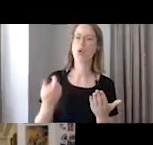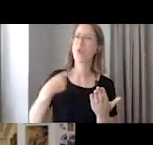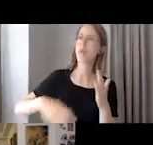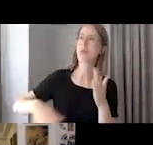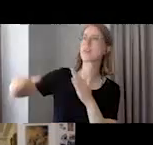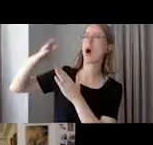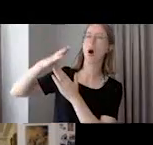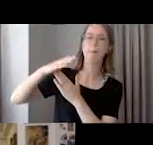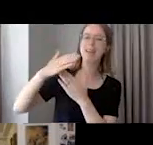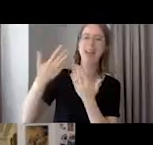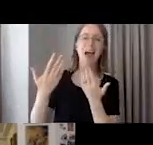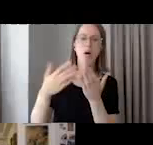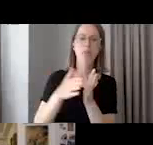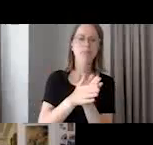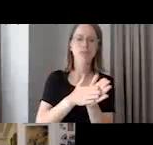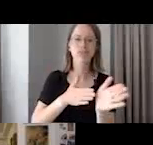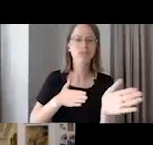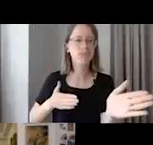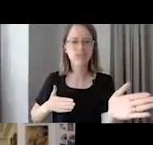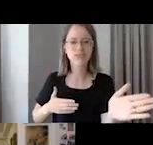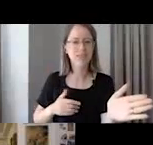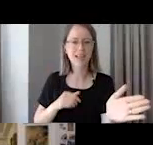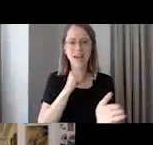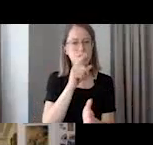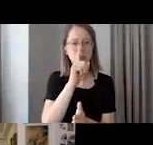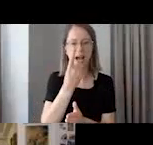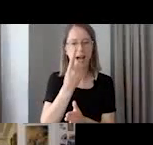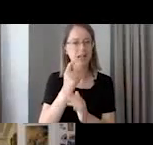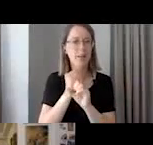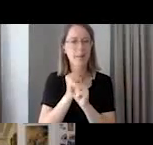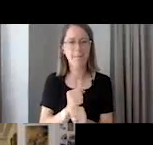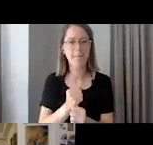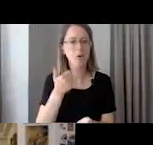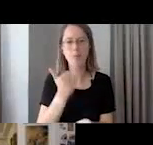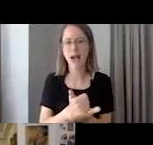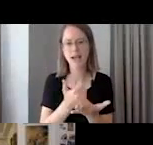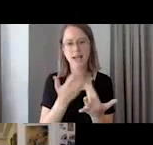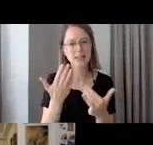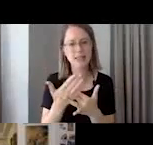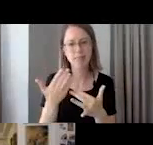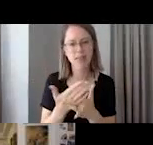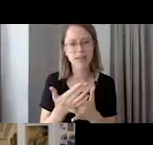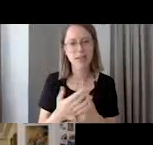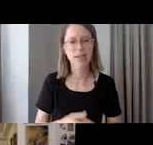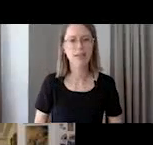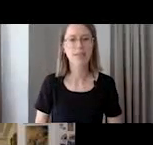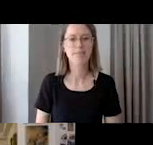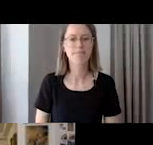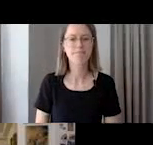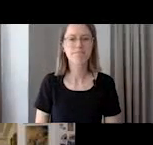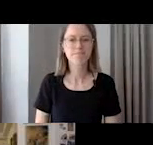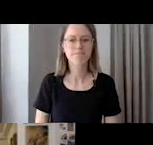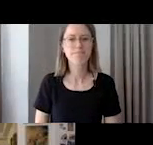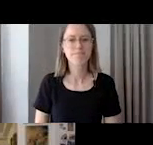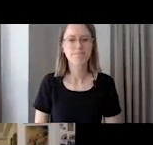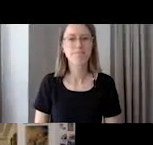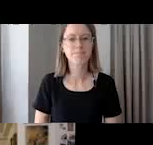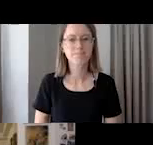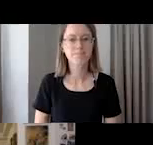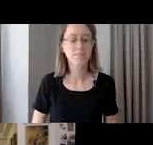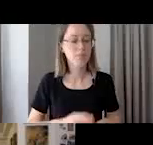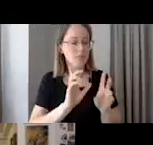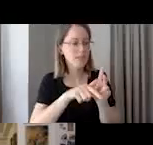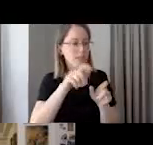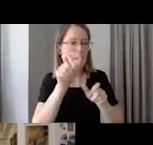cannot demonstrate a commitment to basic accessibility. And that the voices of disabled